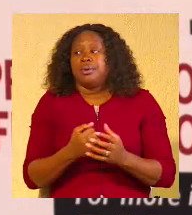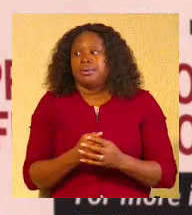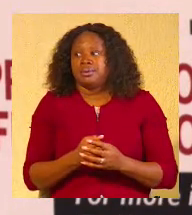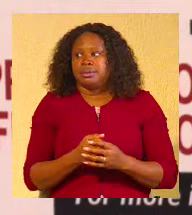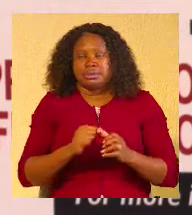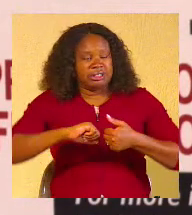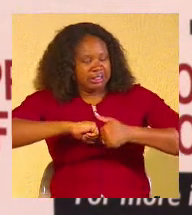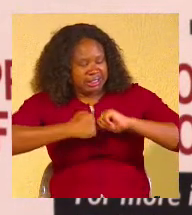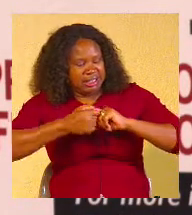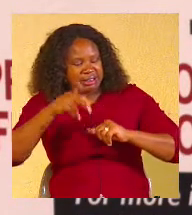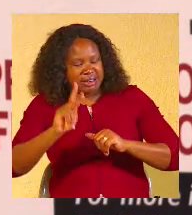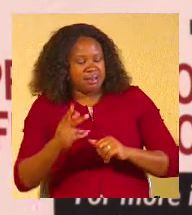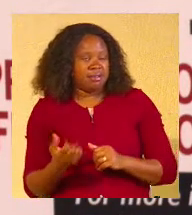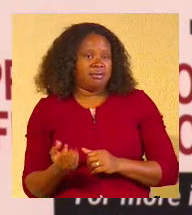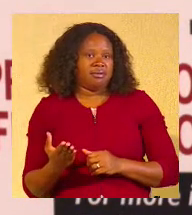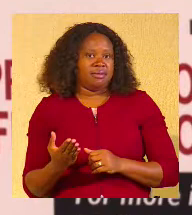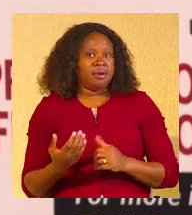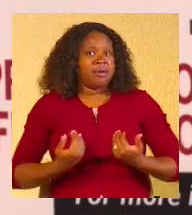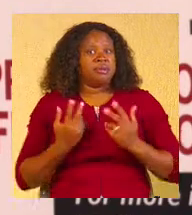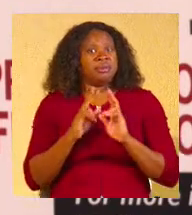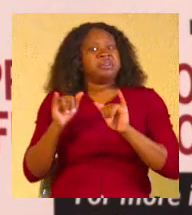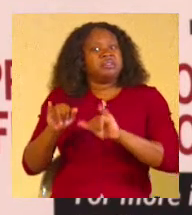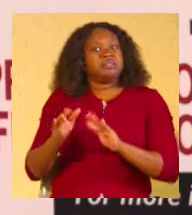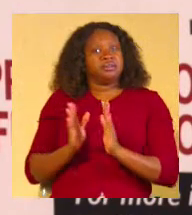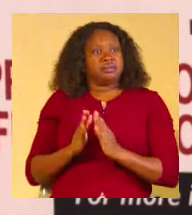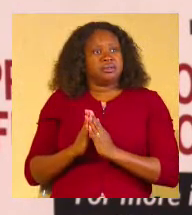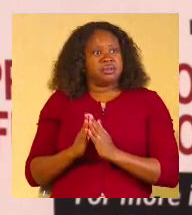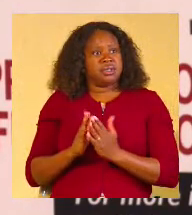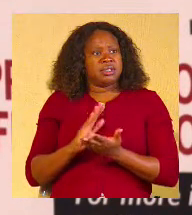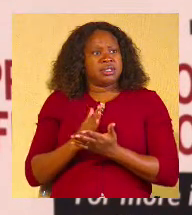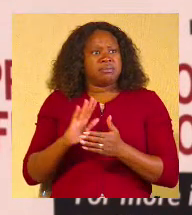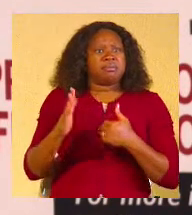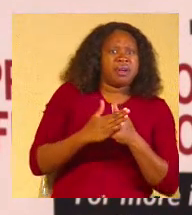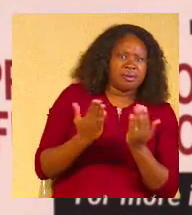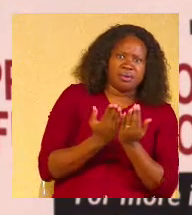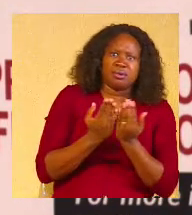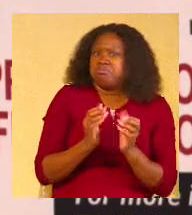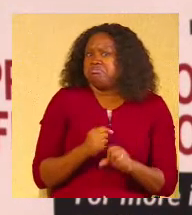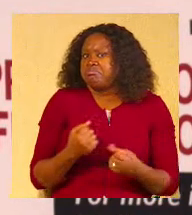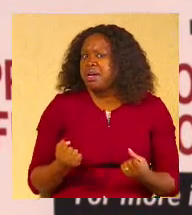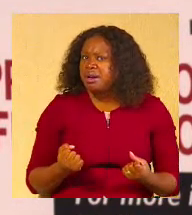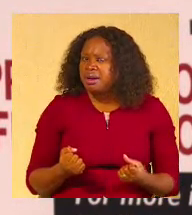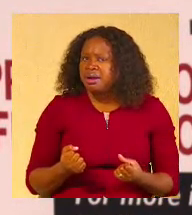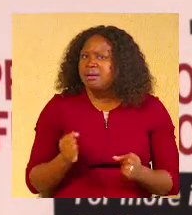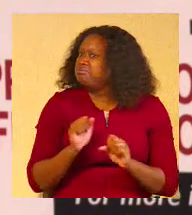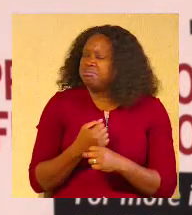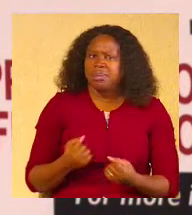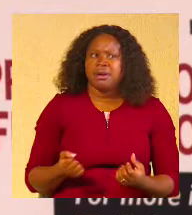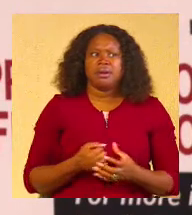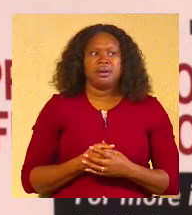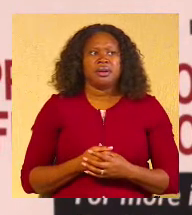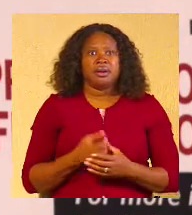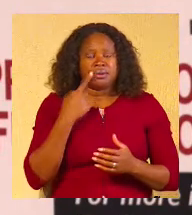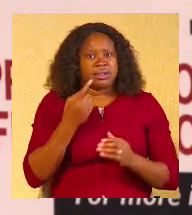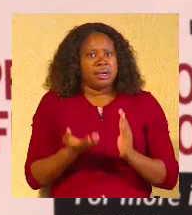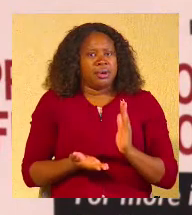another challenge. Young people are now at home, and some of them will not be able to come back to school. And we will see an